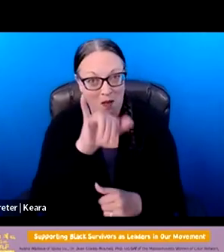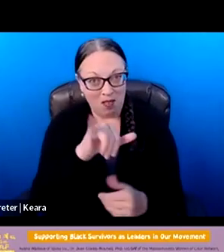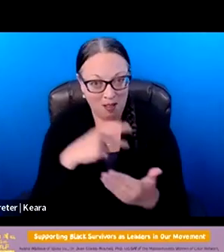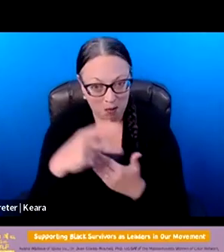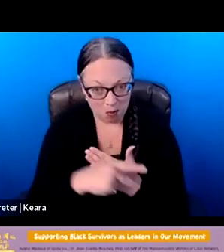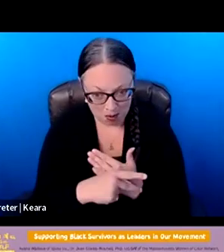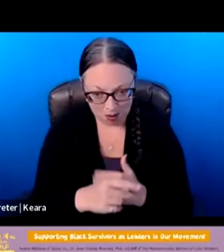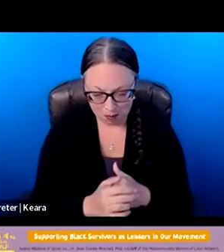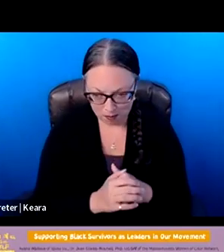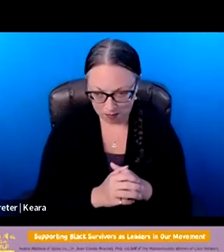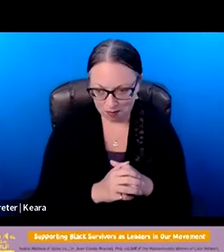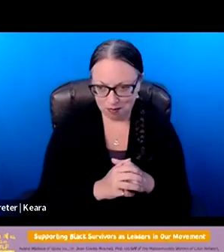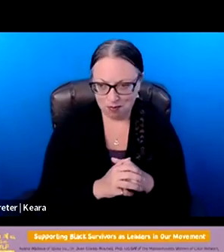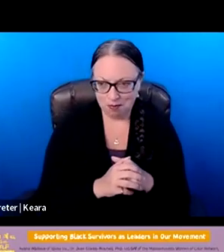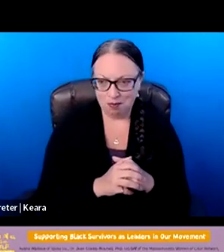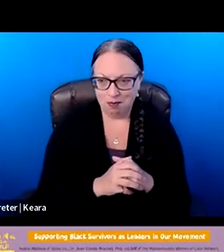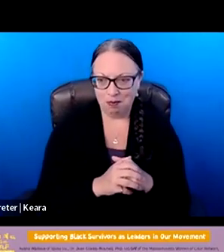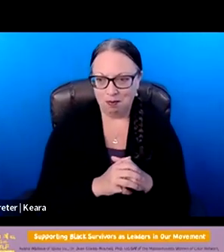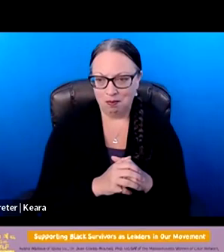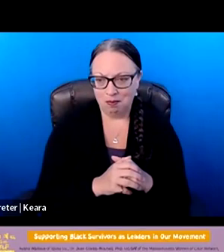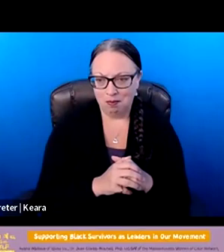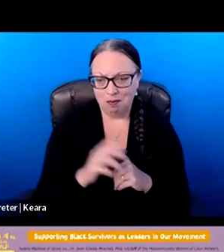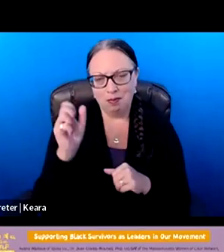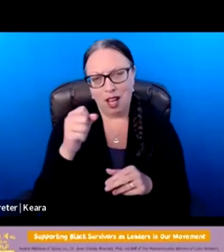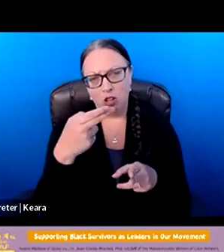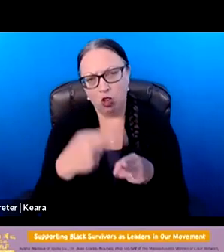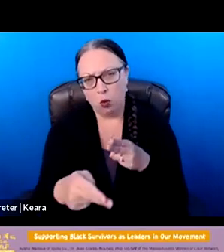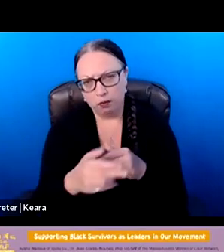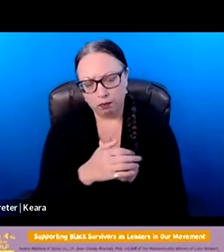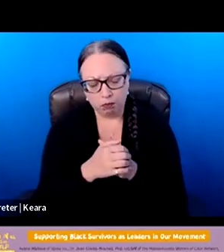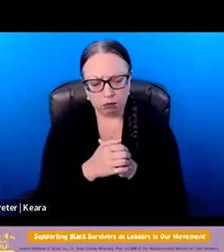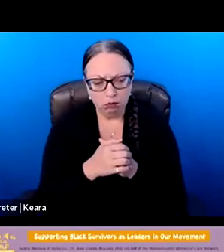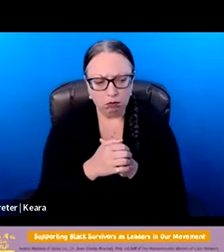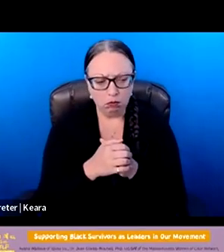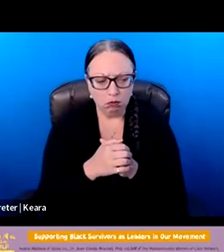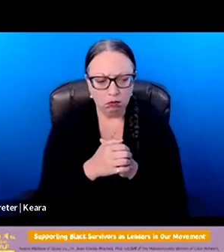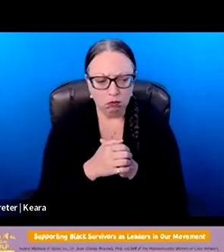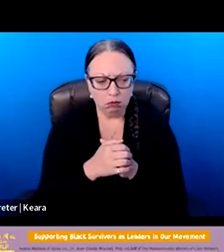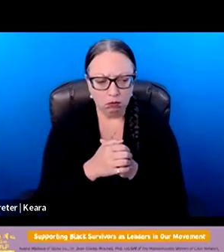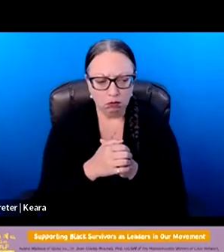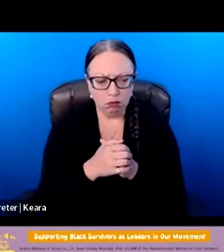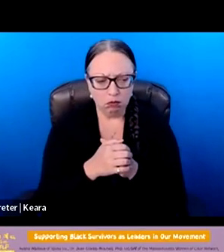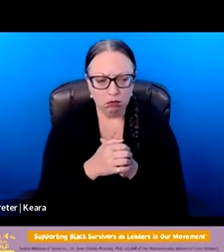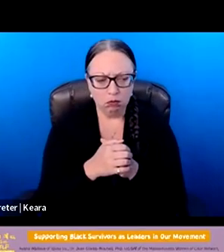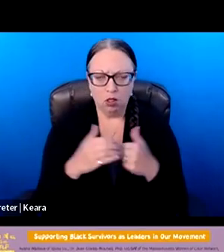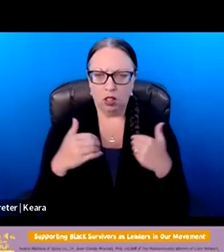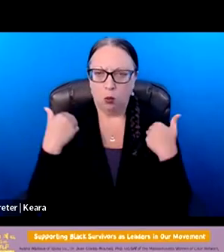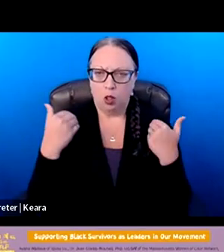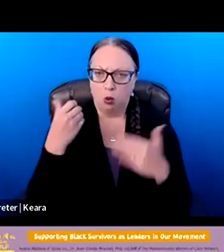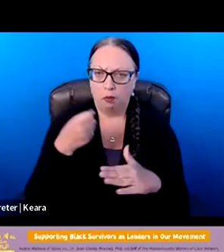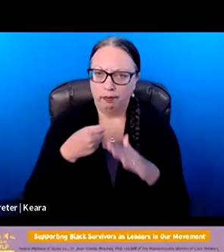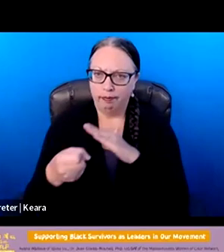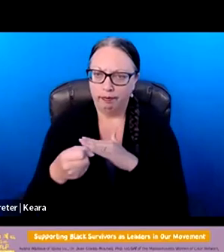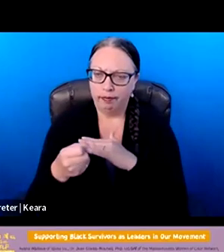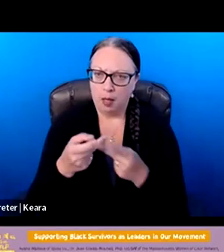Kay, did you have anything? Yeah, just something quick. Just, making sure that we are putting youth in positions of power, so